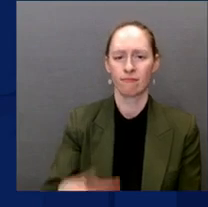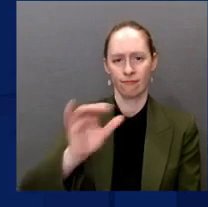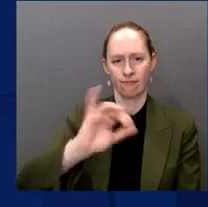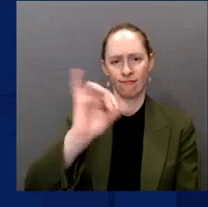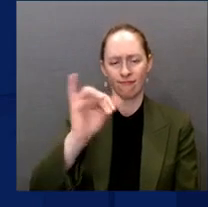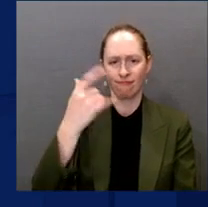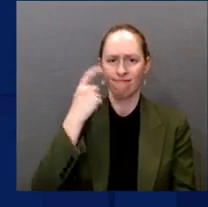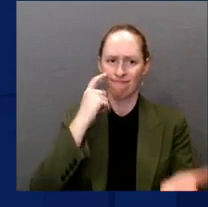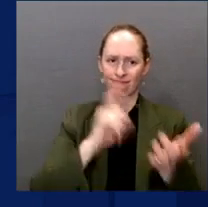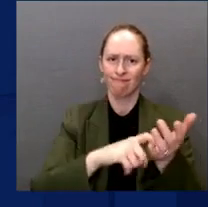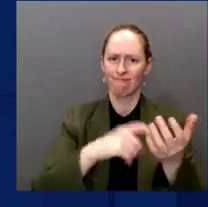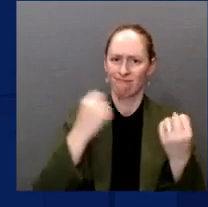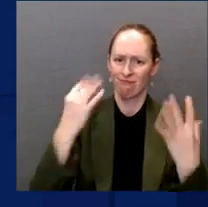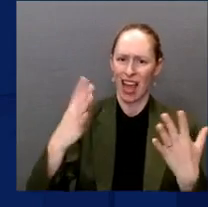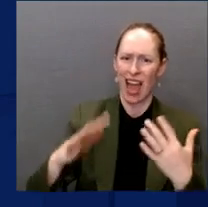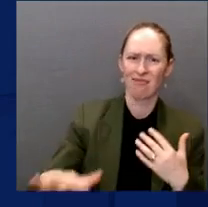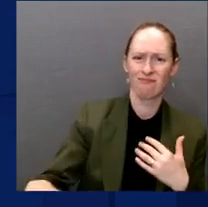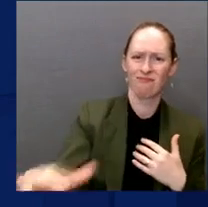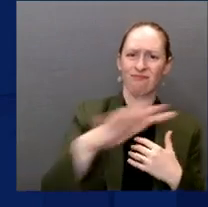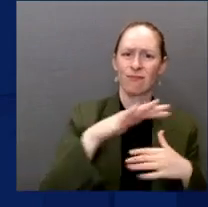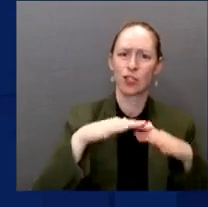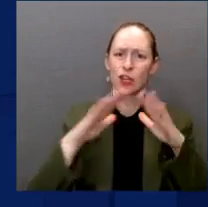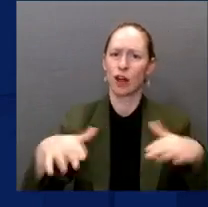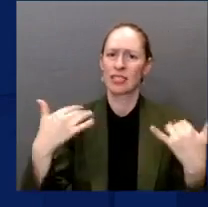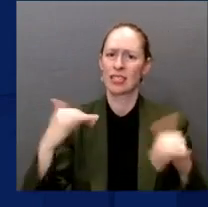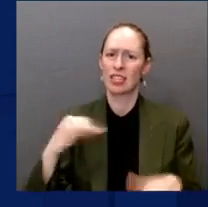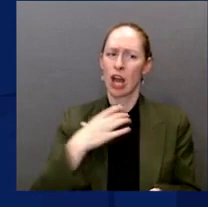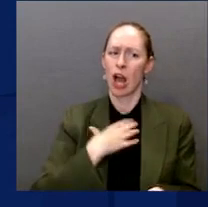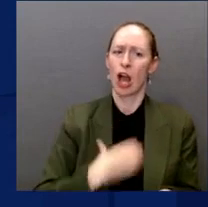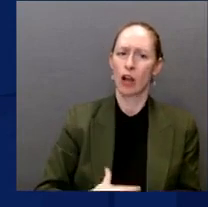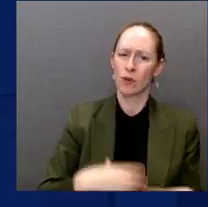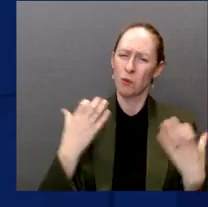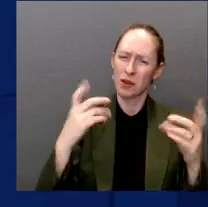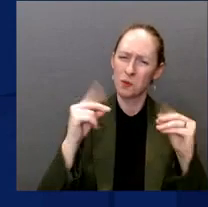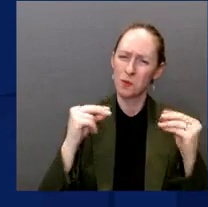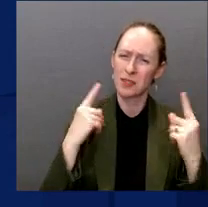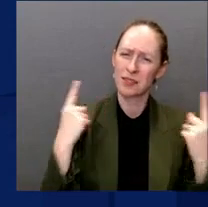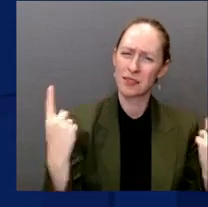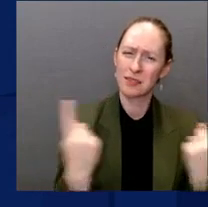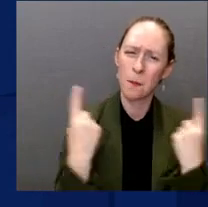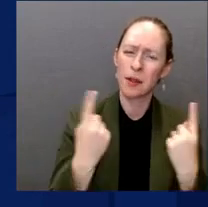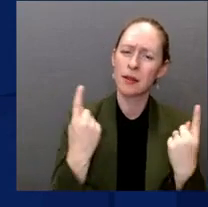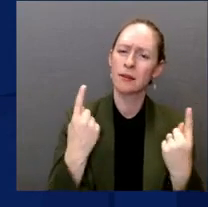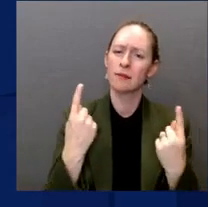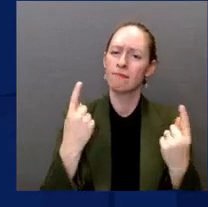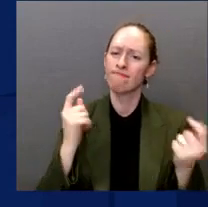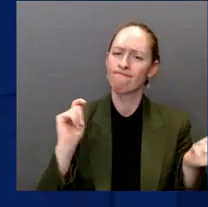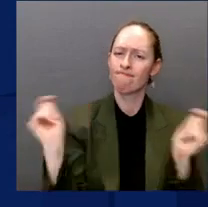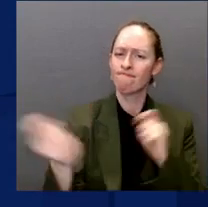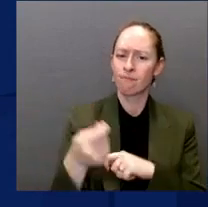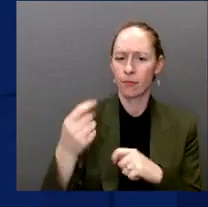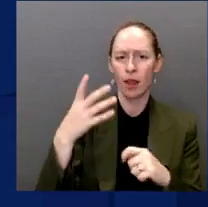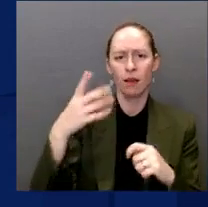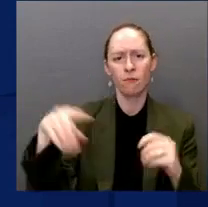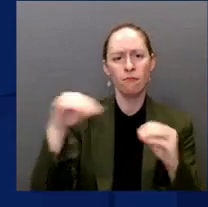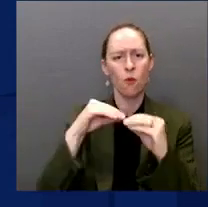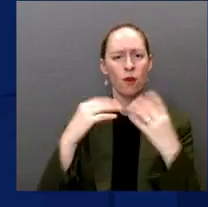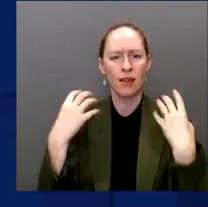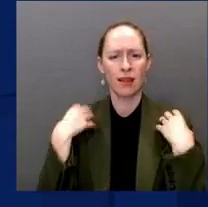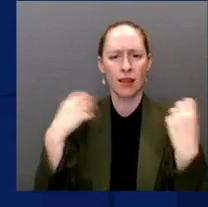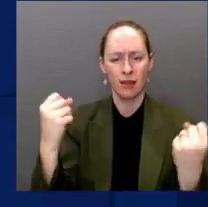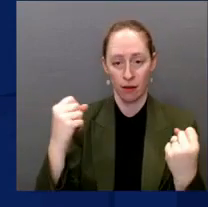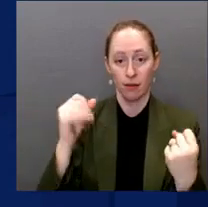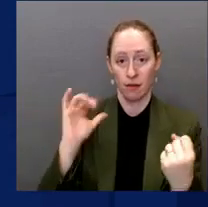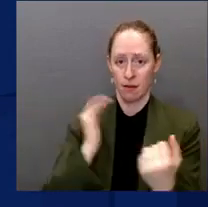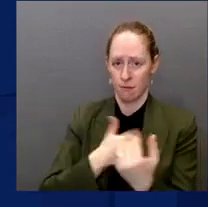child eats during the day. The proposal reorients this important program as a key health tool to provide